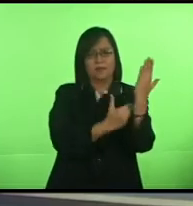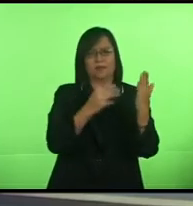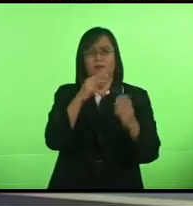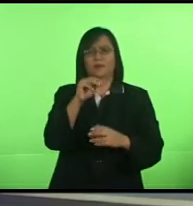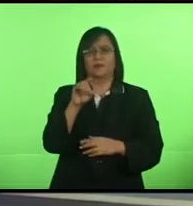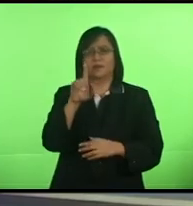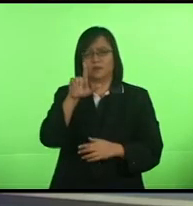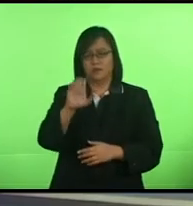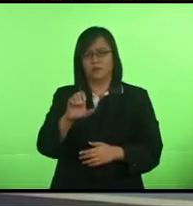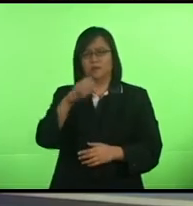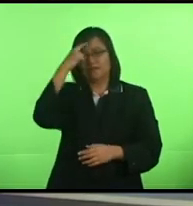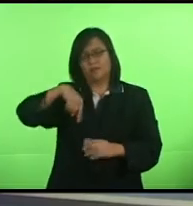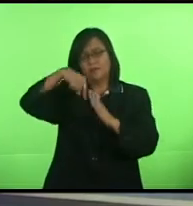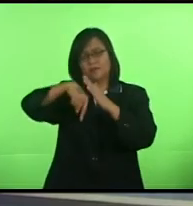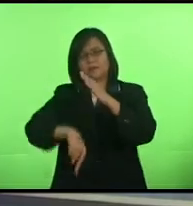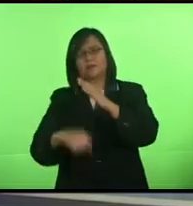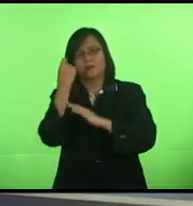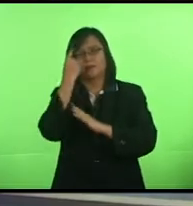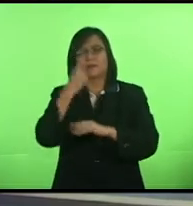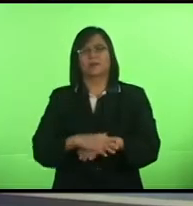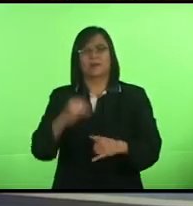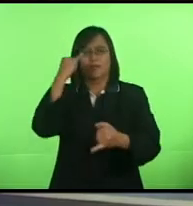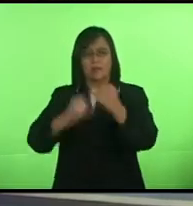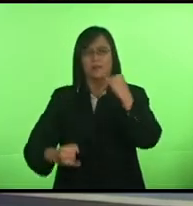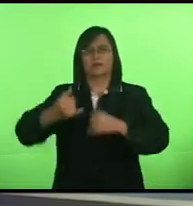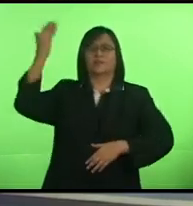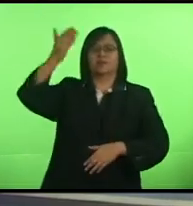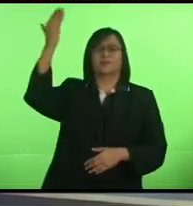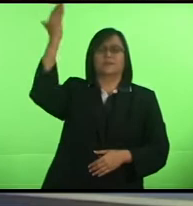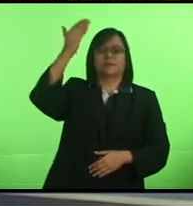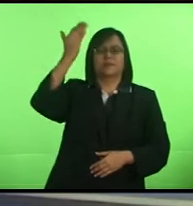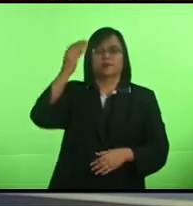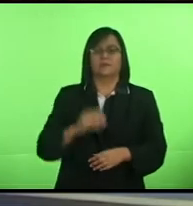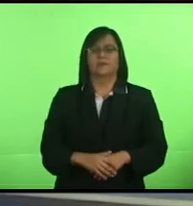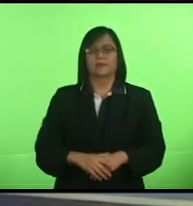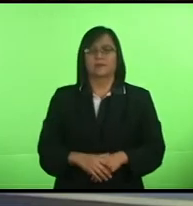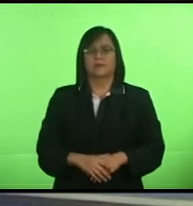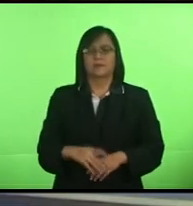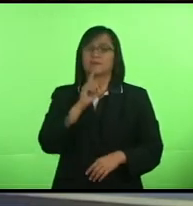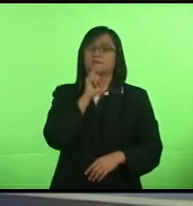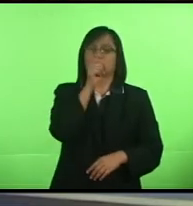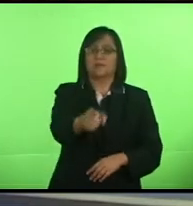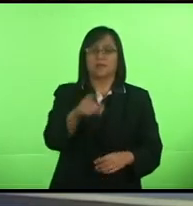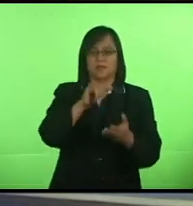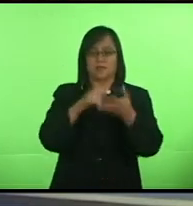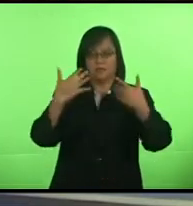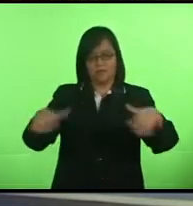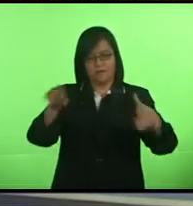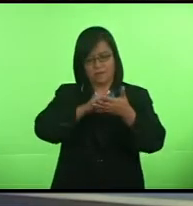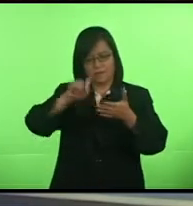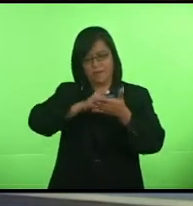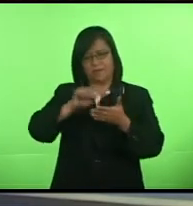Lastly, students, is the presentation itself. Be sure that you have written the